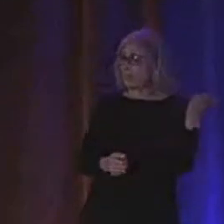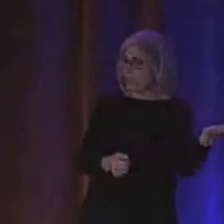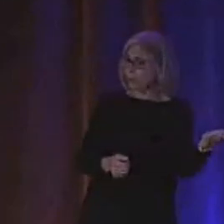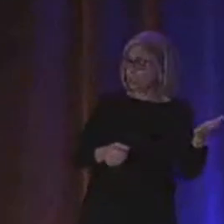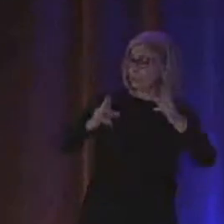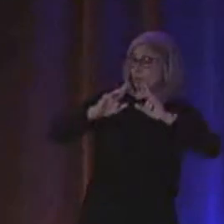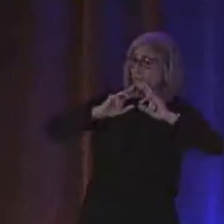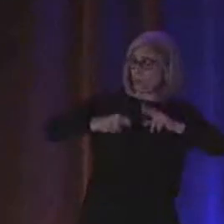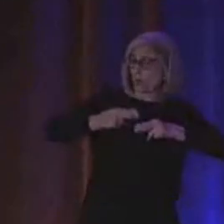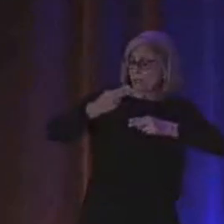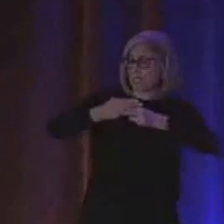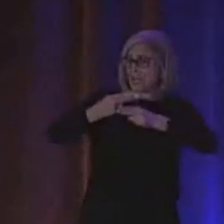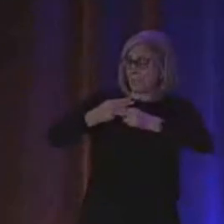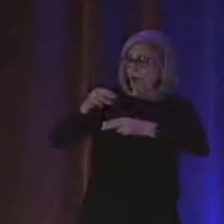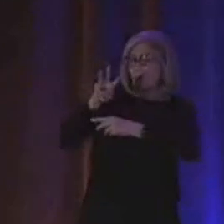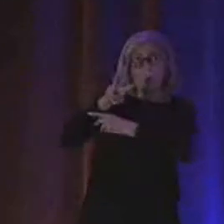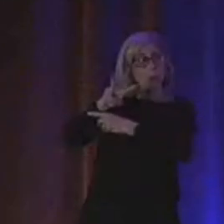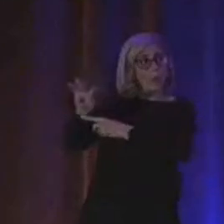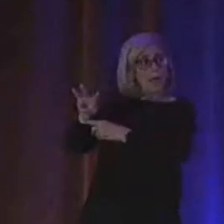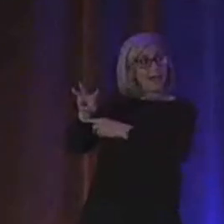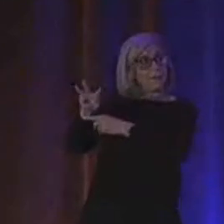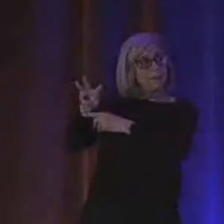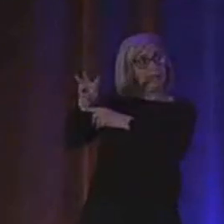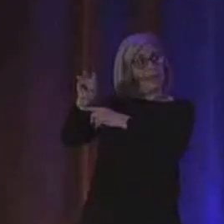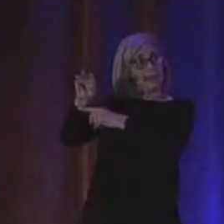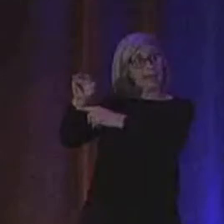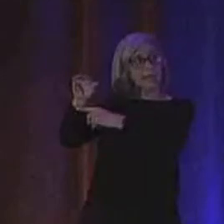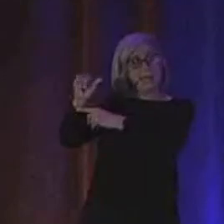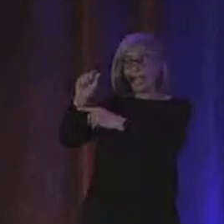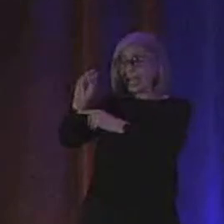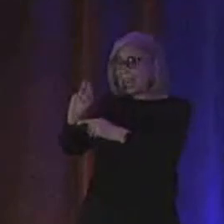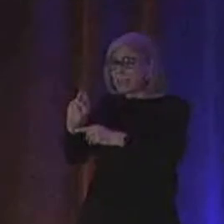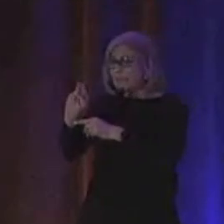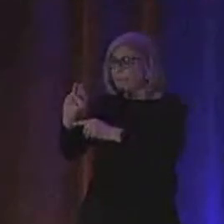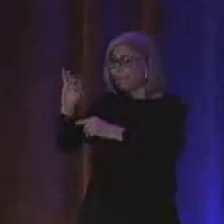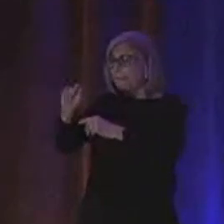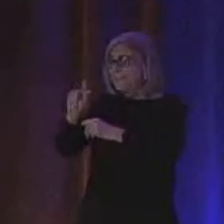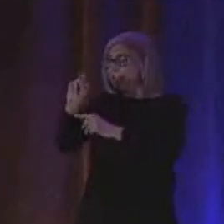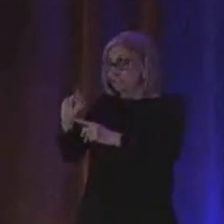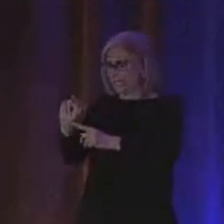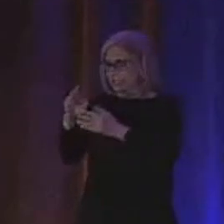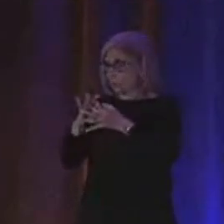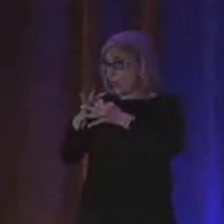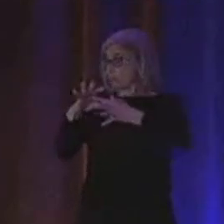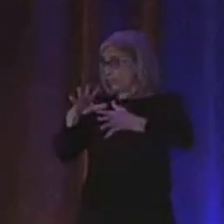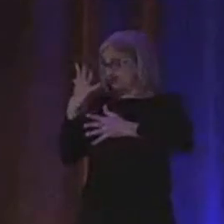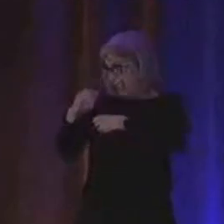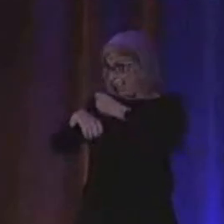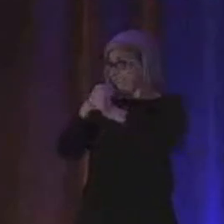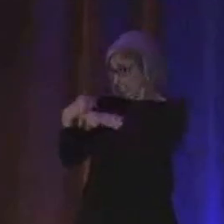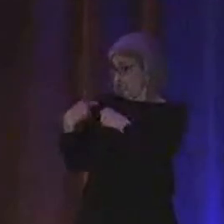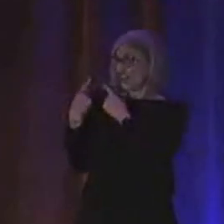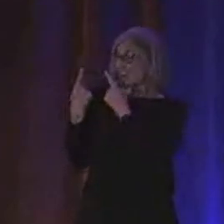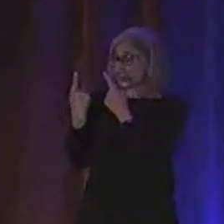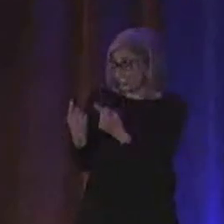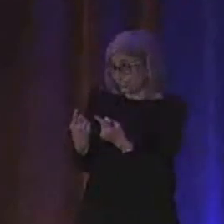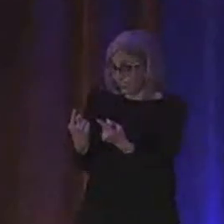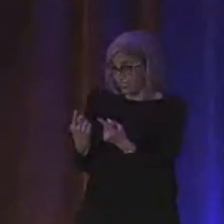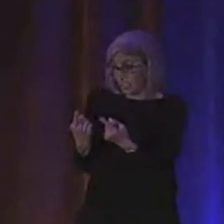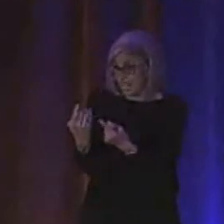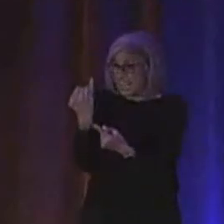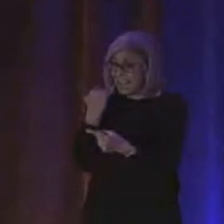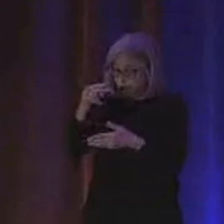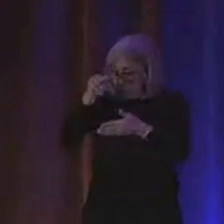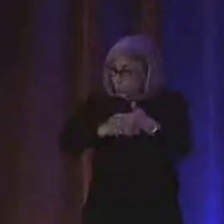report called the Web A Million report, and it's been released for the past 5 years now. And if you've